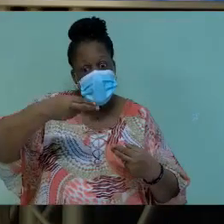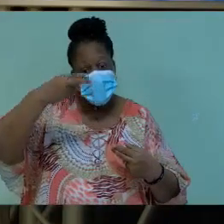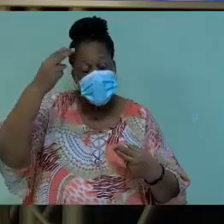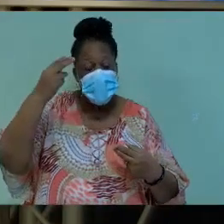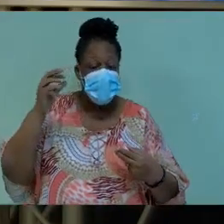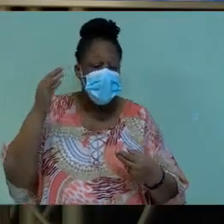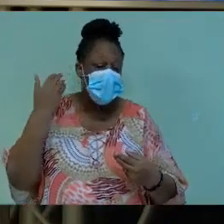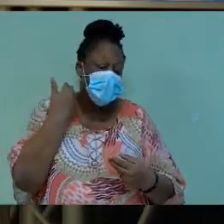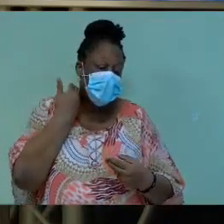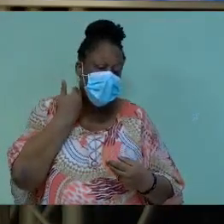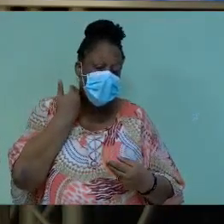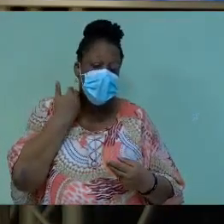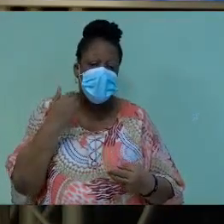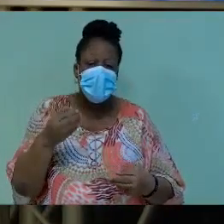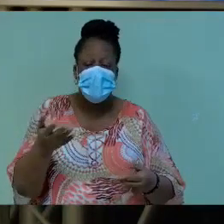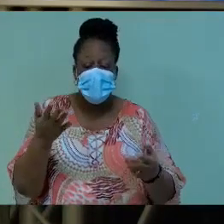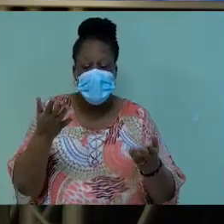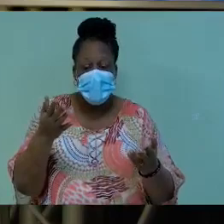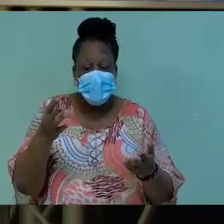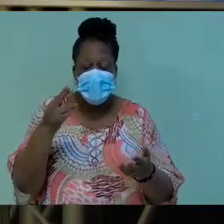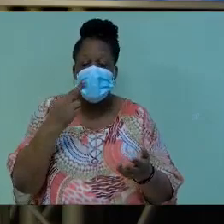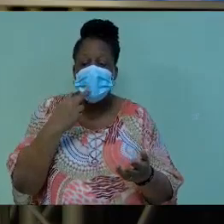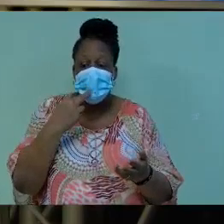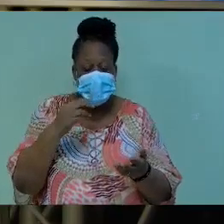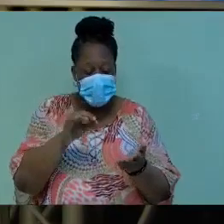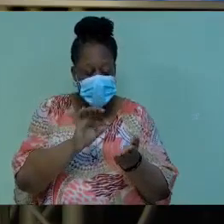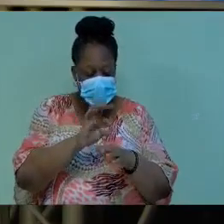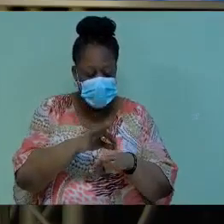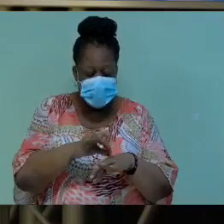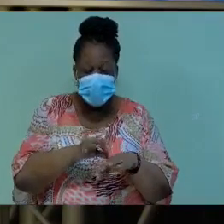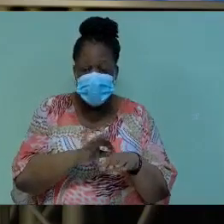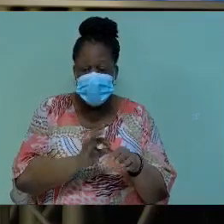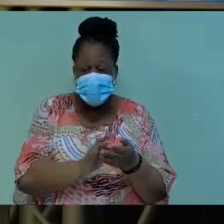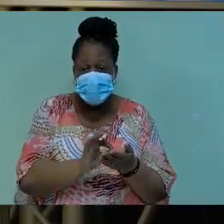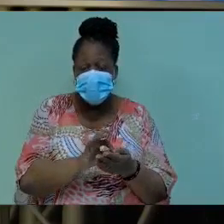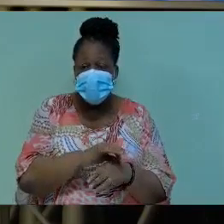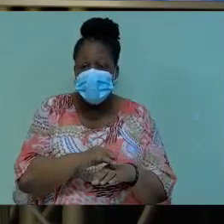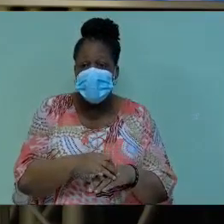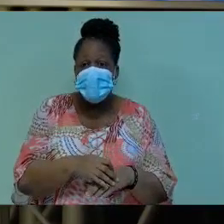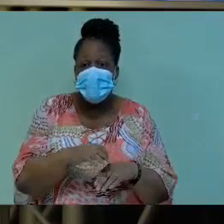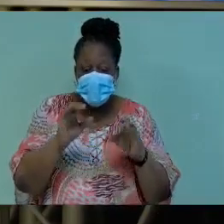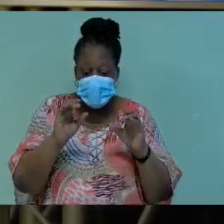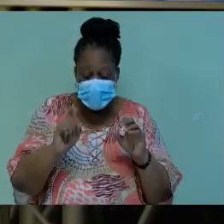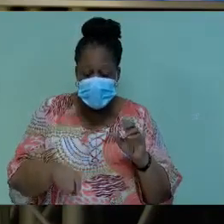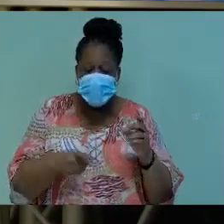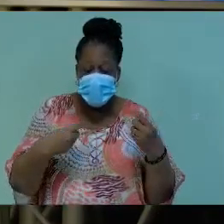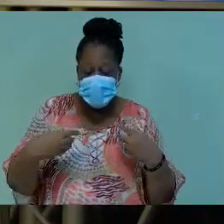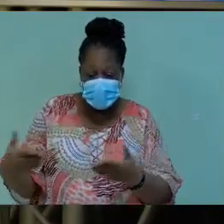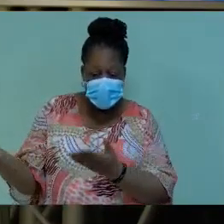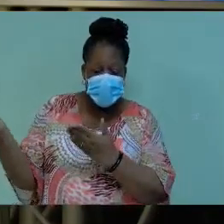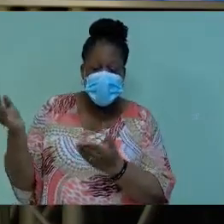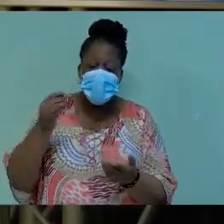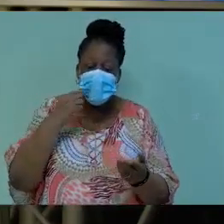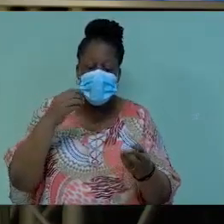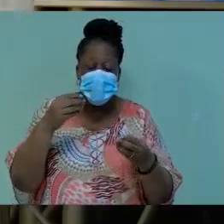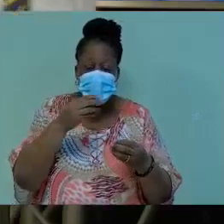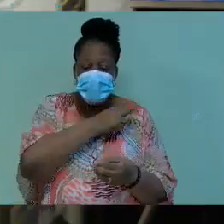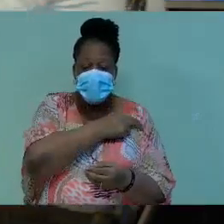rash, redness of the lips, etc., then these persons need to come to the hospital to be evaluated. I think that answers it.